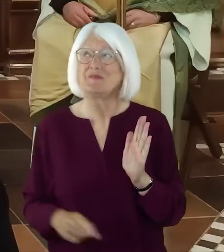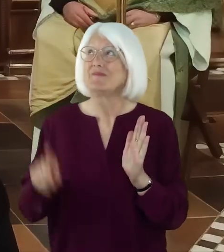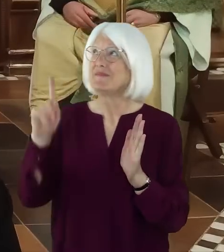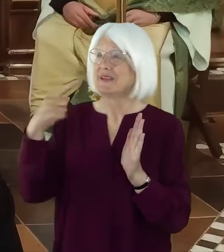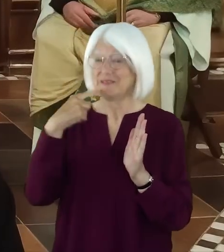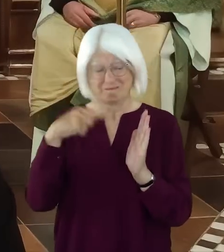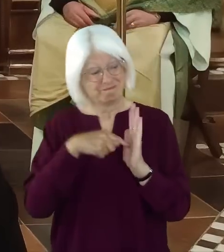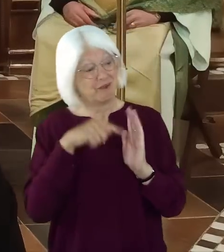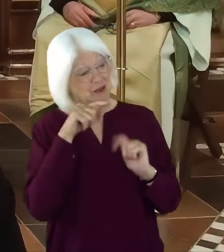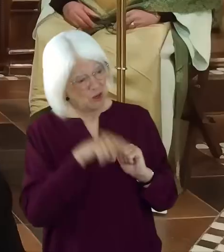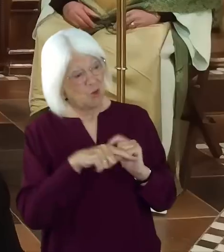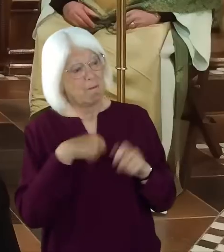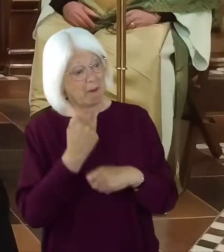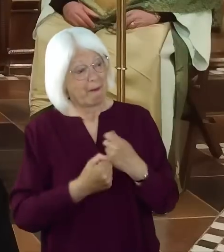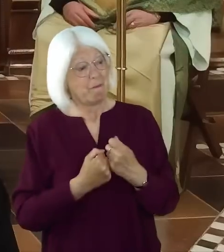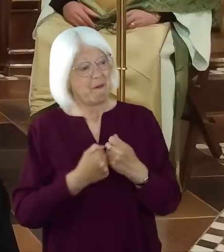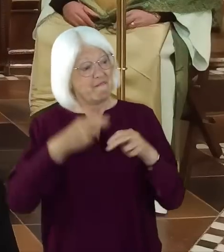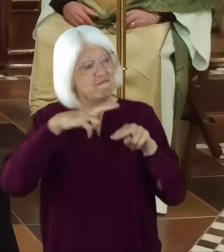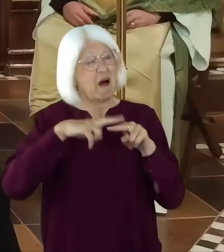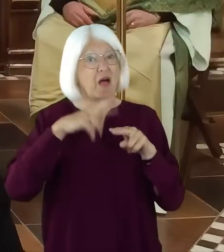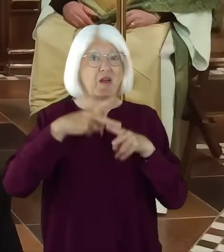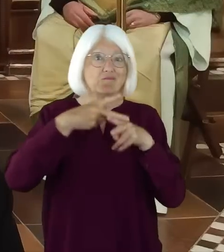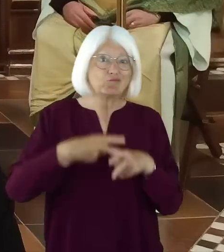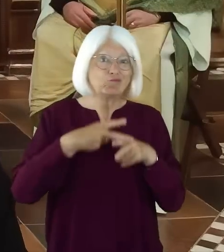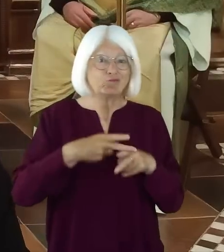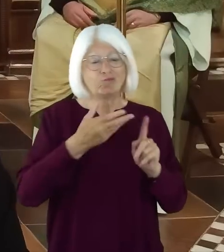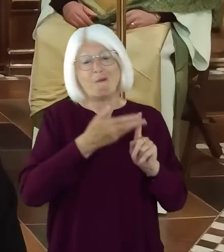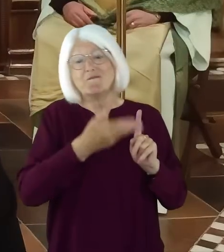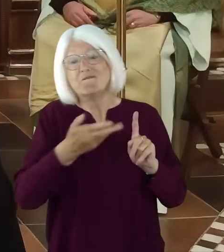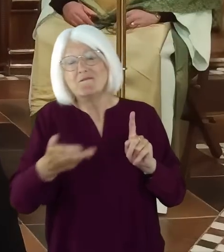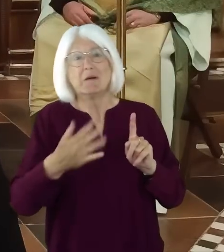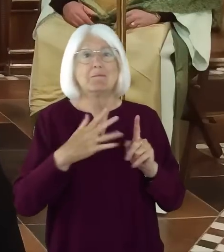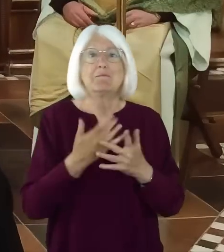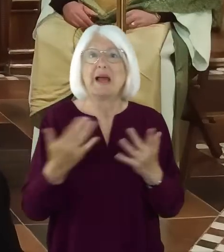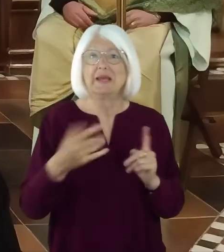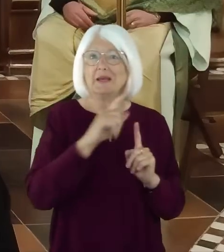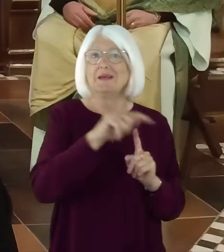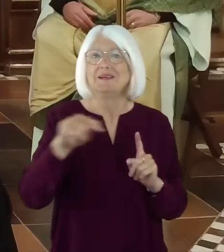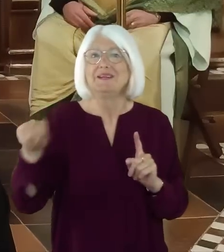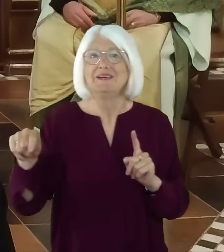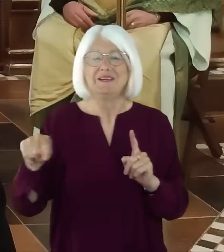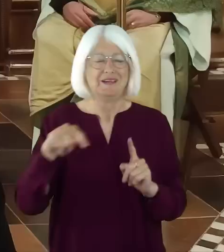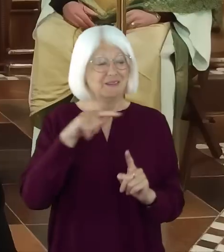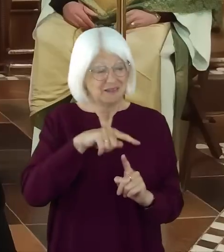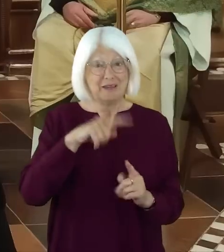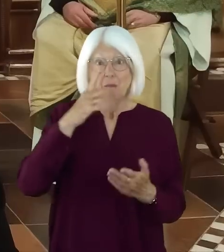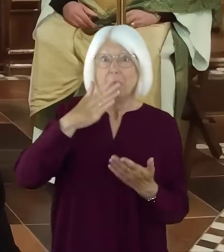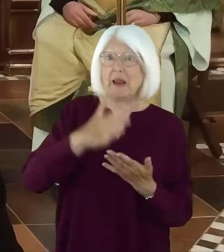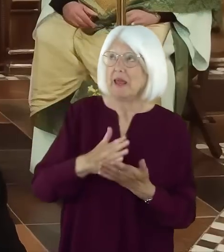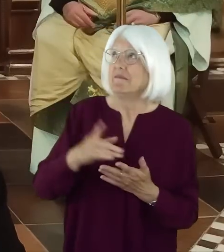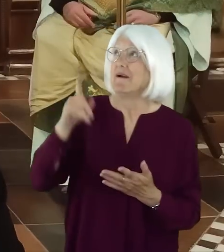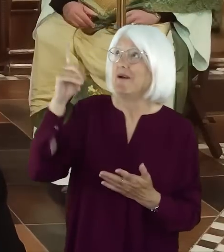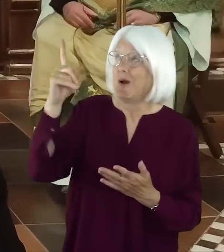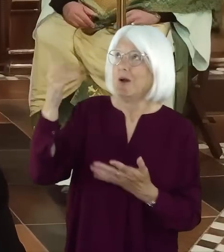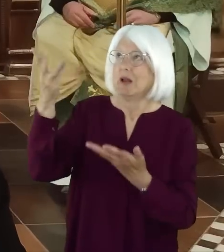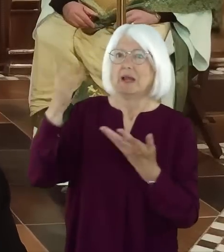have made you the father of many nations. Abraham believed in the presence of the God who